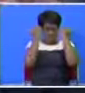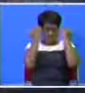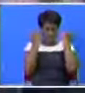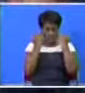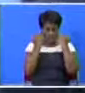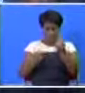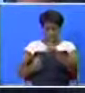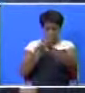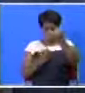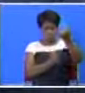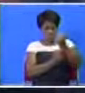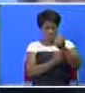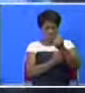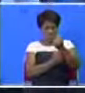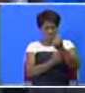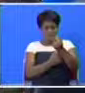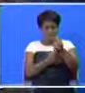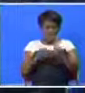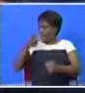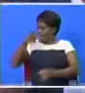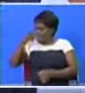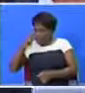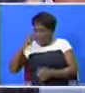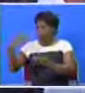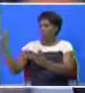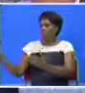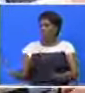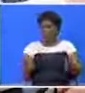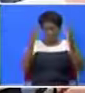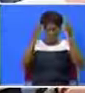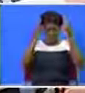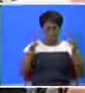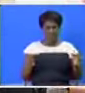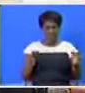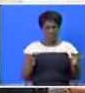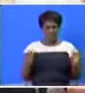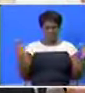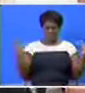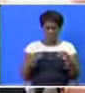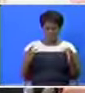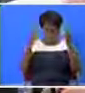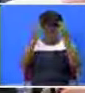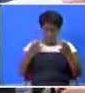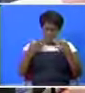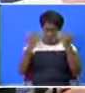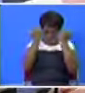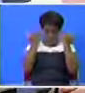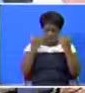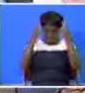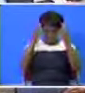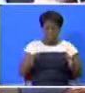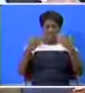Wavinya and her supporters, including NASA presidential running mate, welcomed the ruling. Party imeamua na imeamua vizuri.